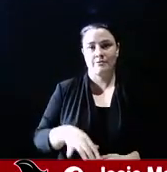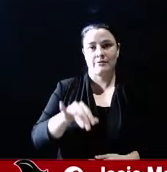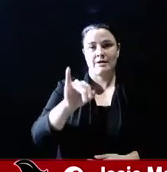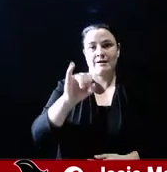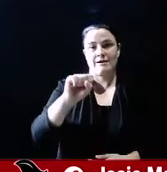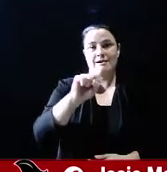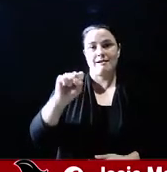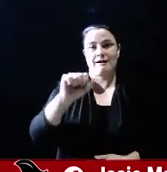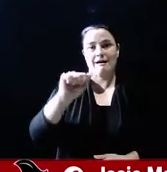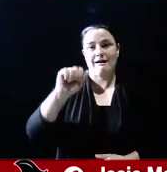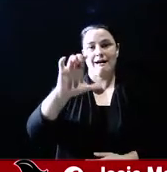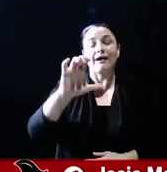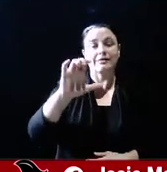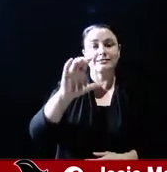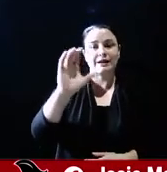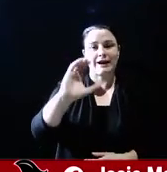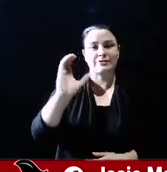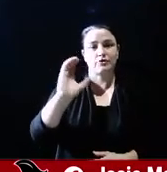Isaac Castrellon.